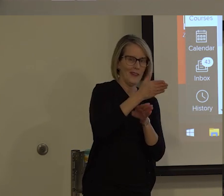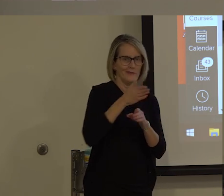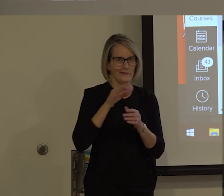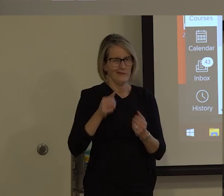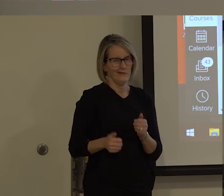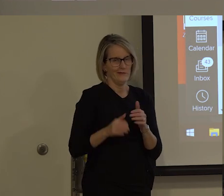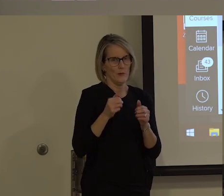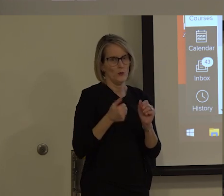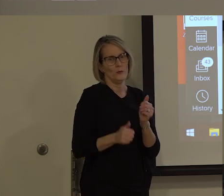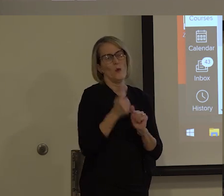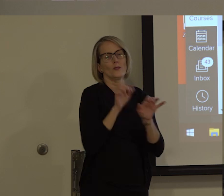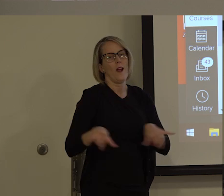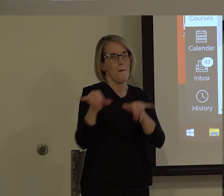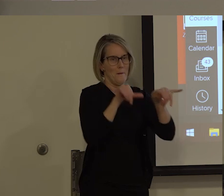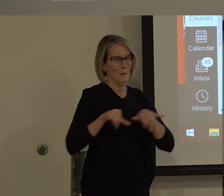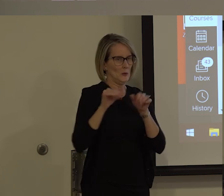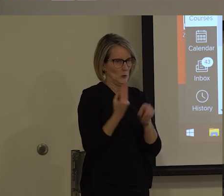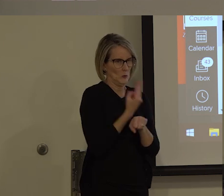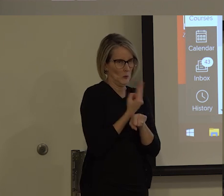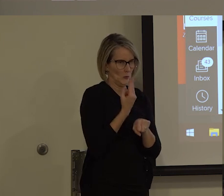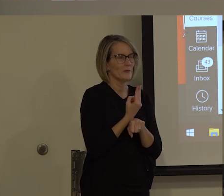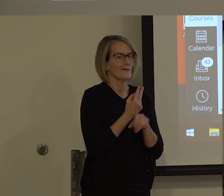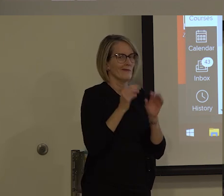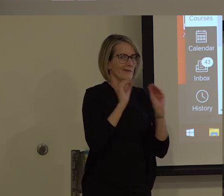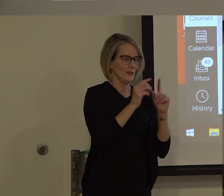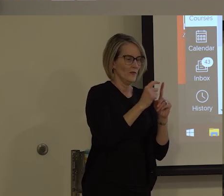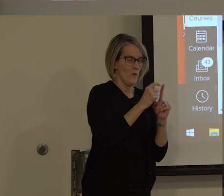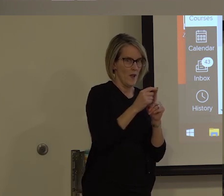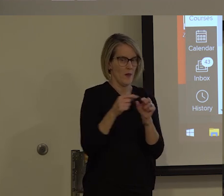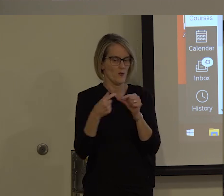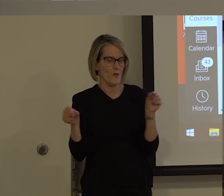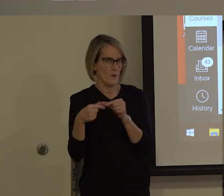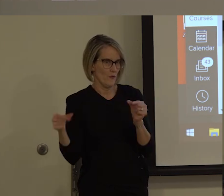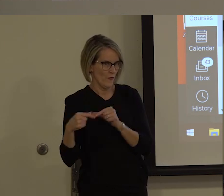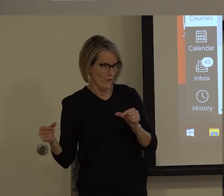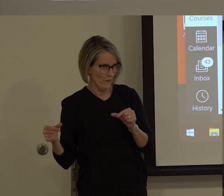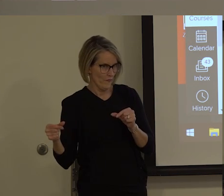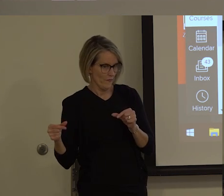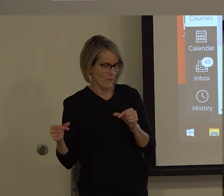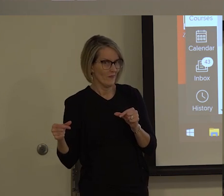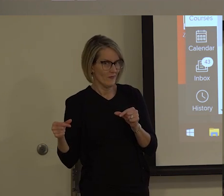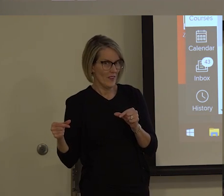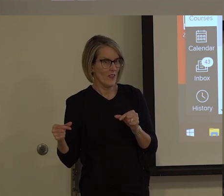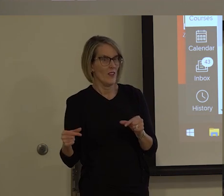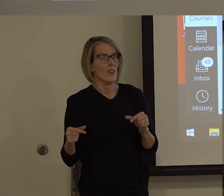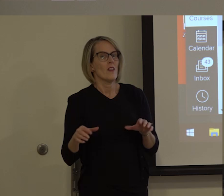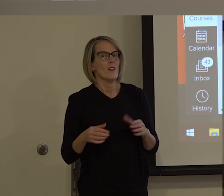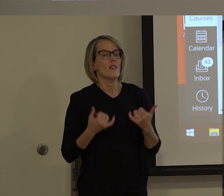like lessons. So when we're teaching them vocabulary and grammar. Now I'm going to show you some examples of the activities